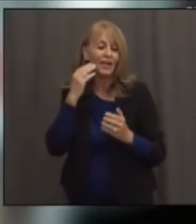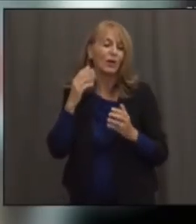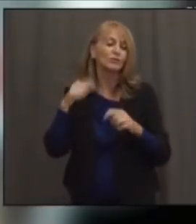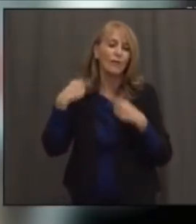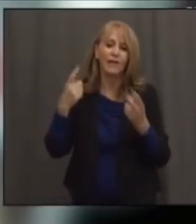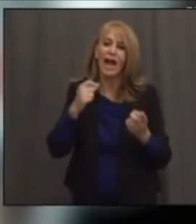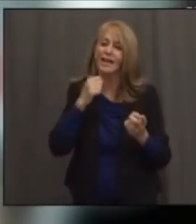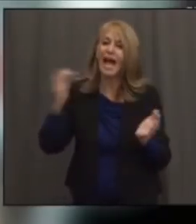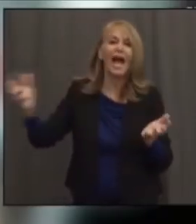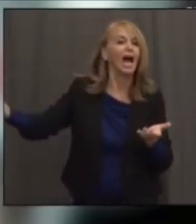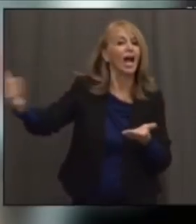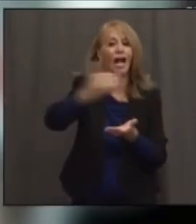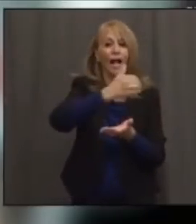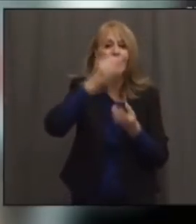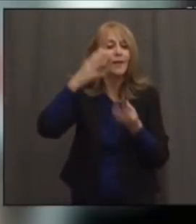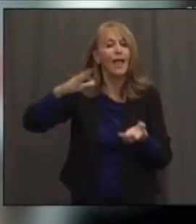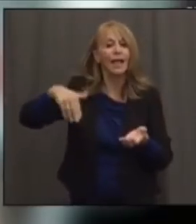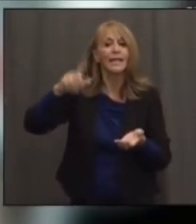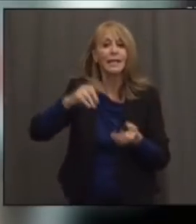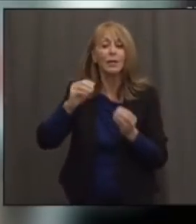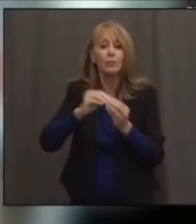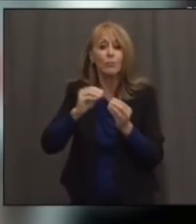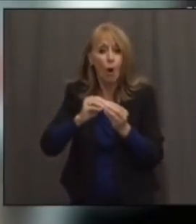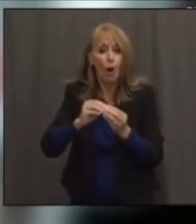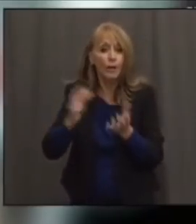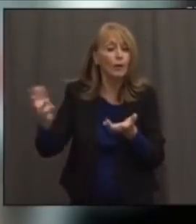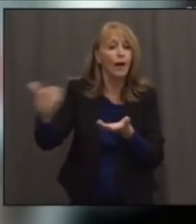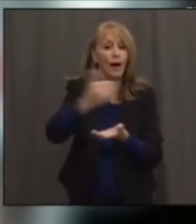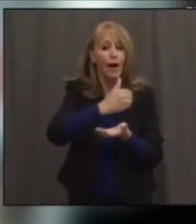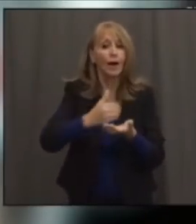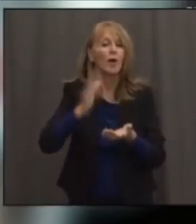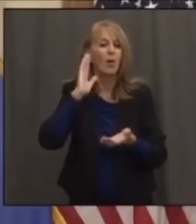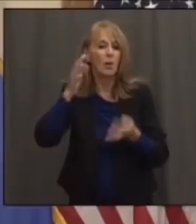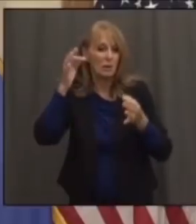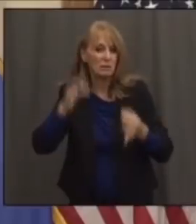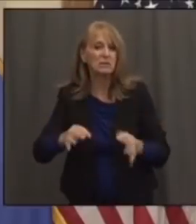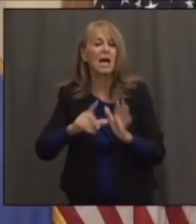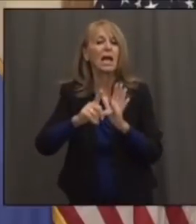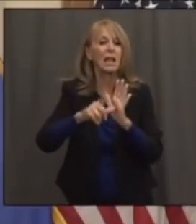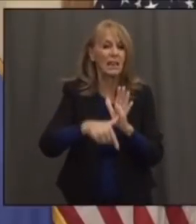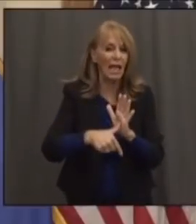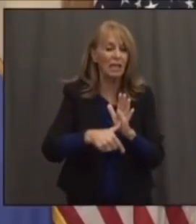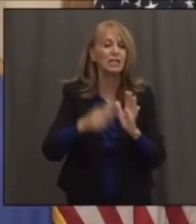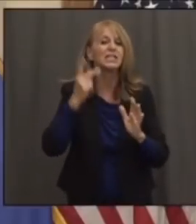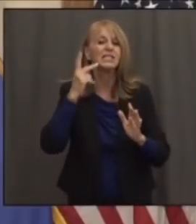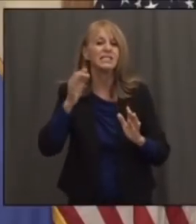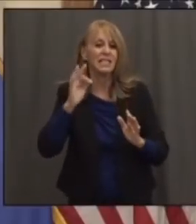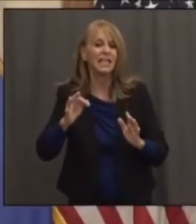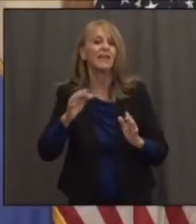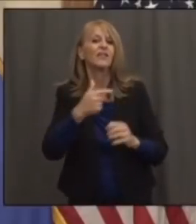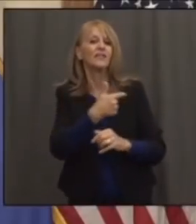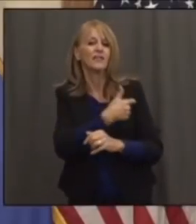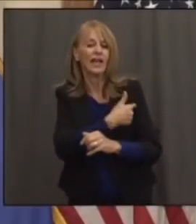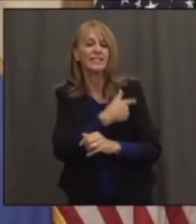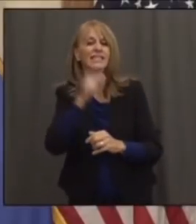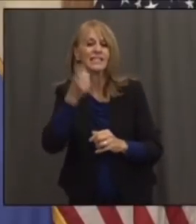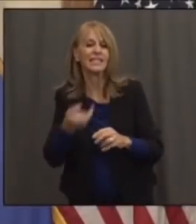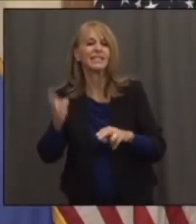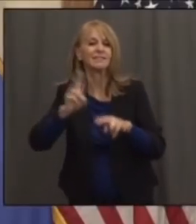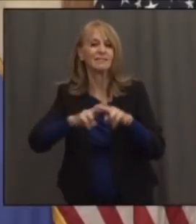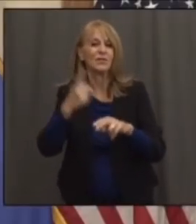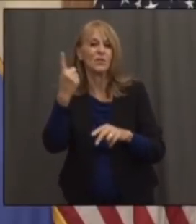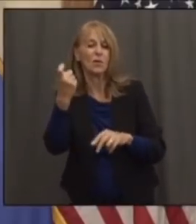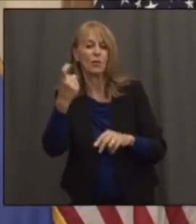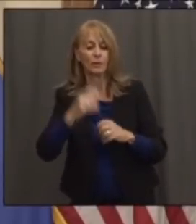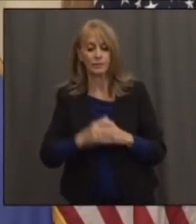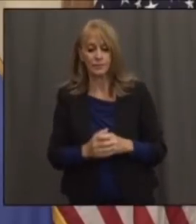sets, looks positive. We'll move along next to News 12 Connecticut. So Dr. Gottlieb, if you're thinking that